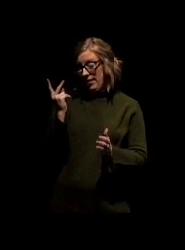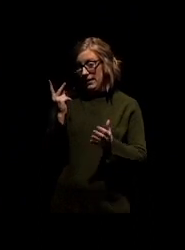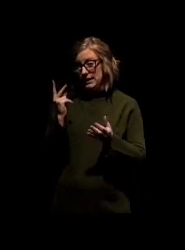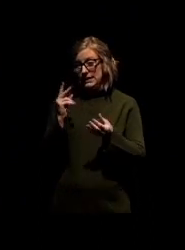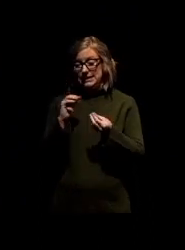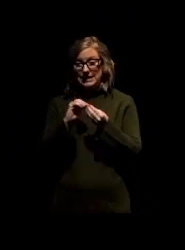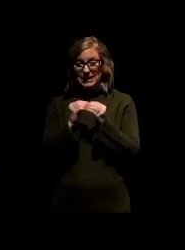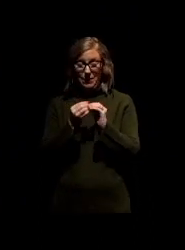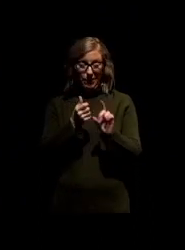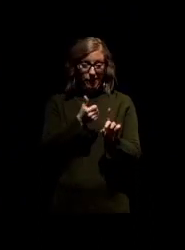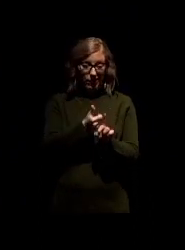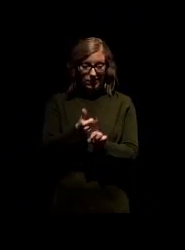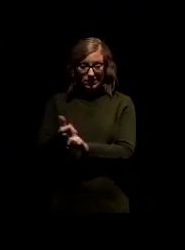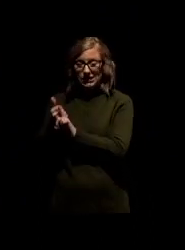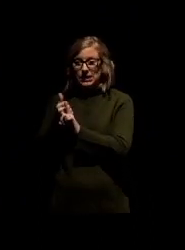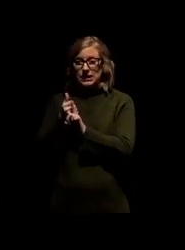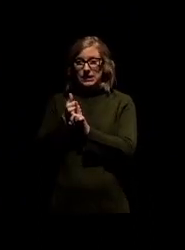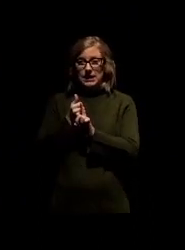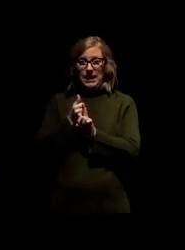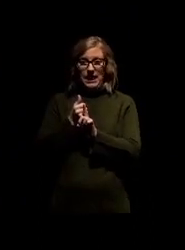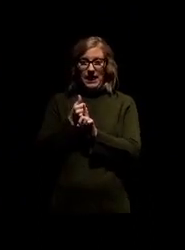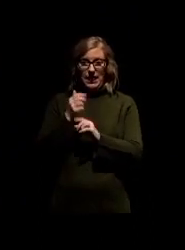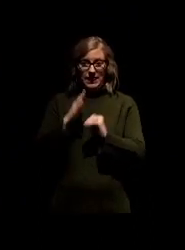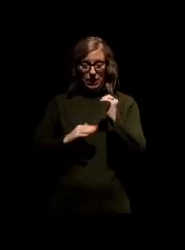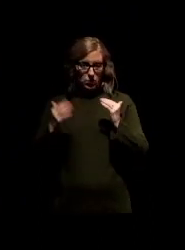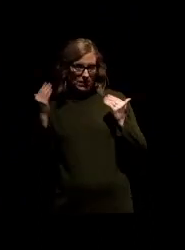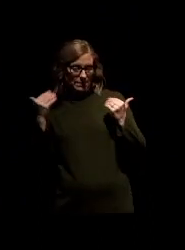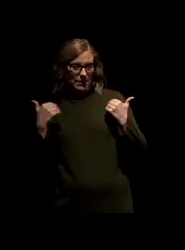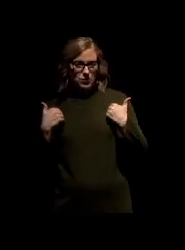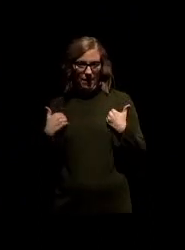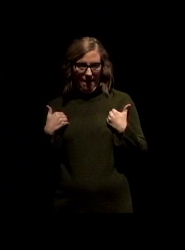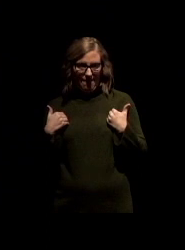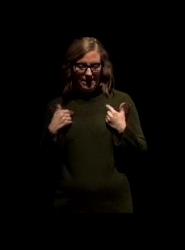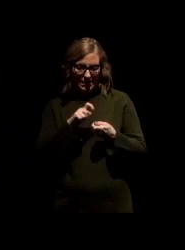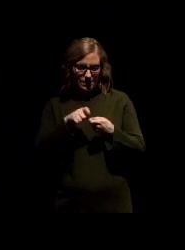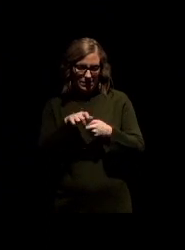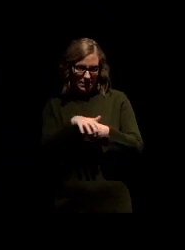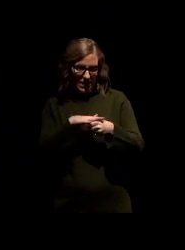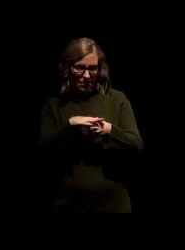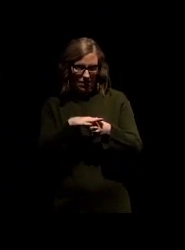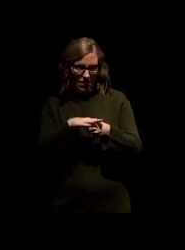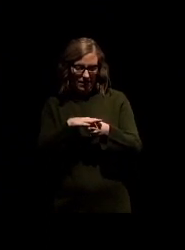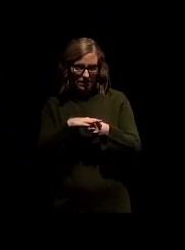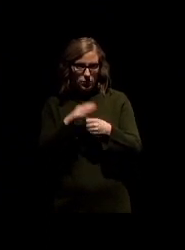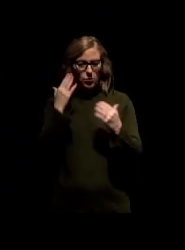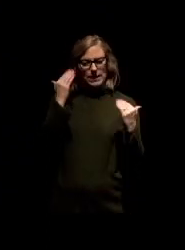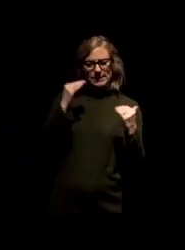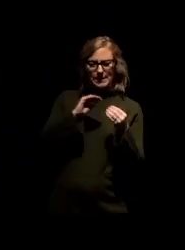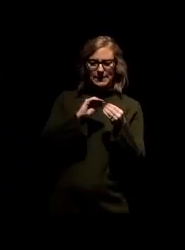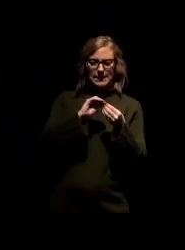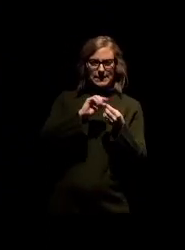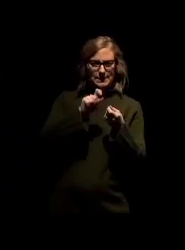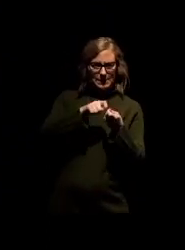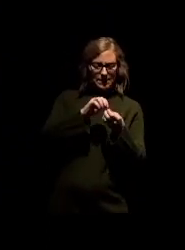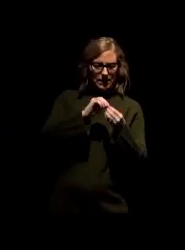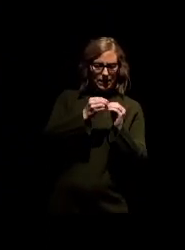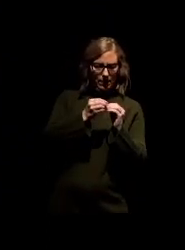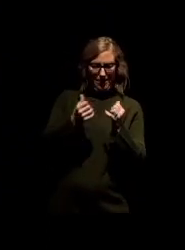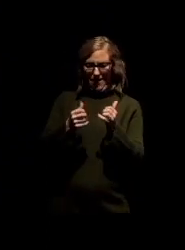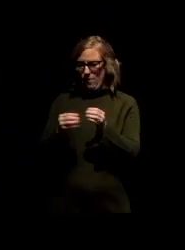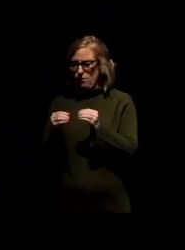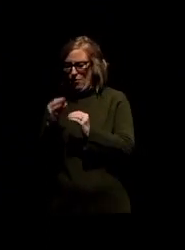incidence of infections that you would expect to have in a defined area. So during that period of time,